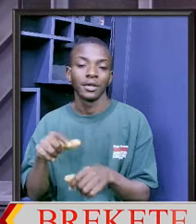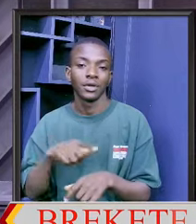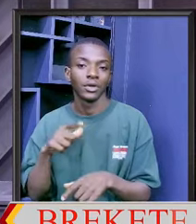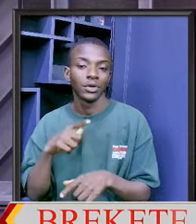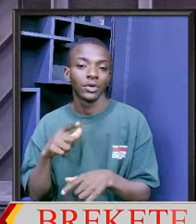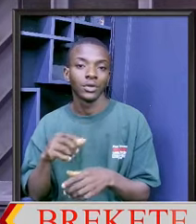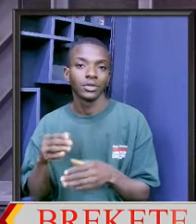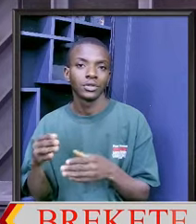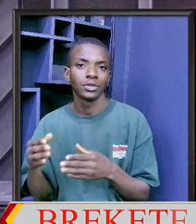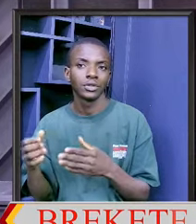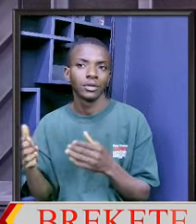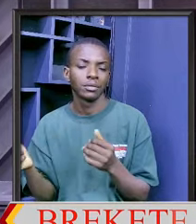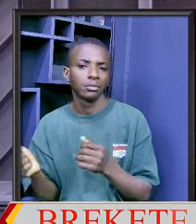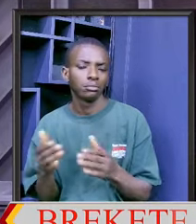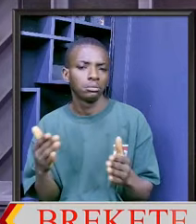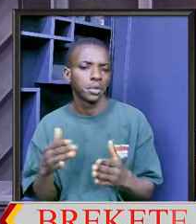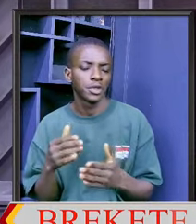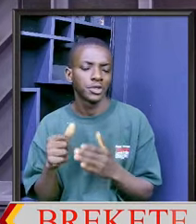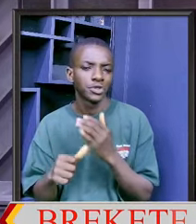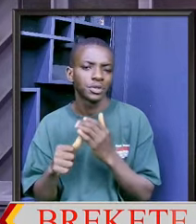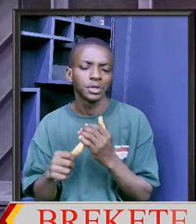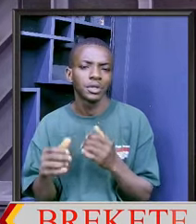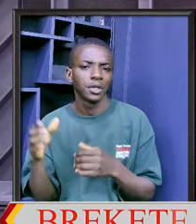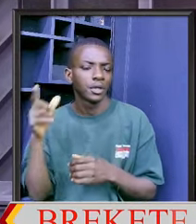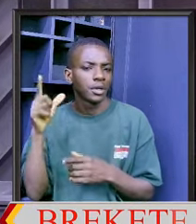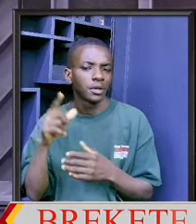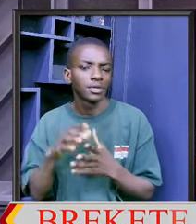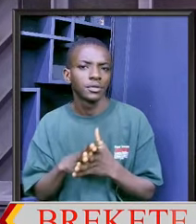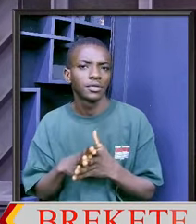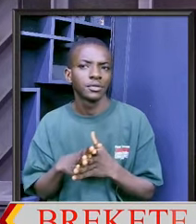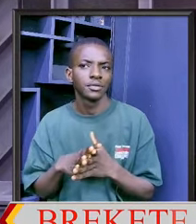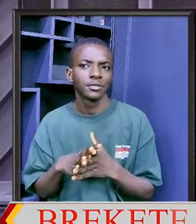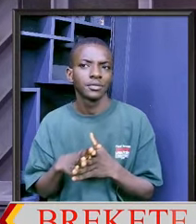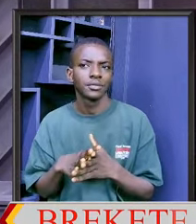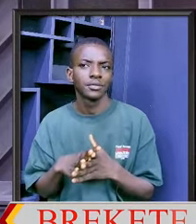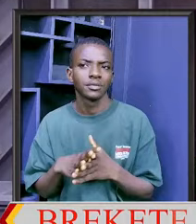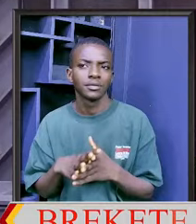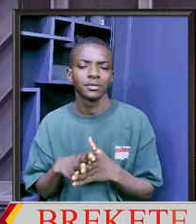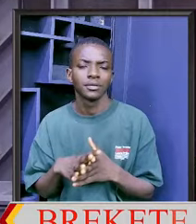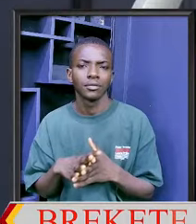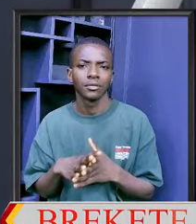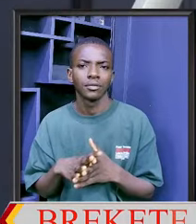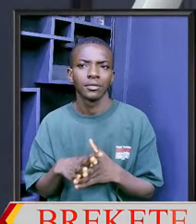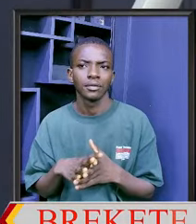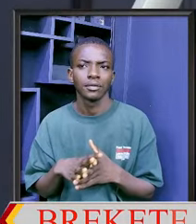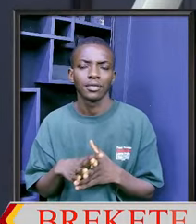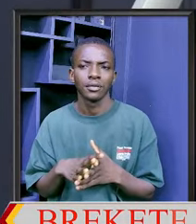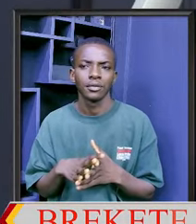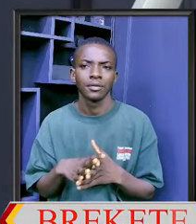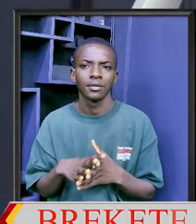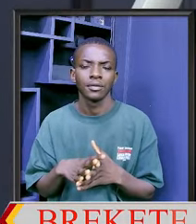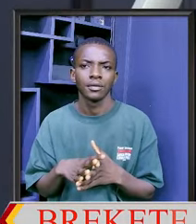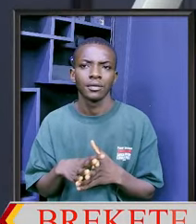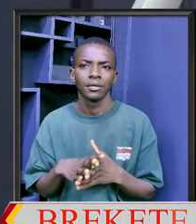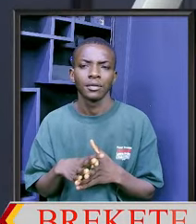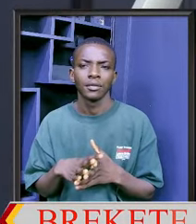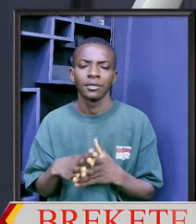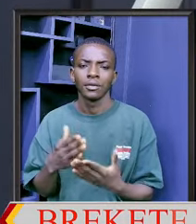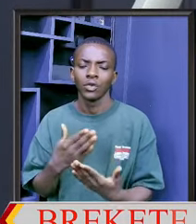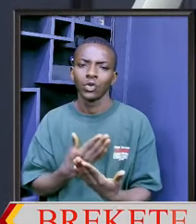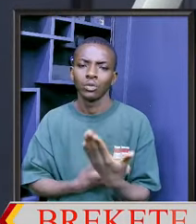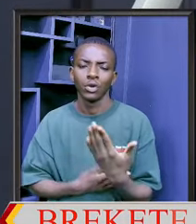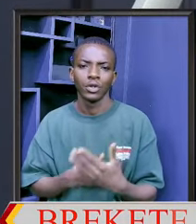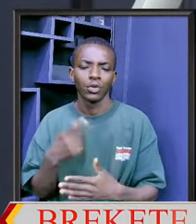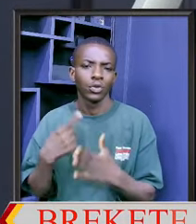morning. Hello. Hello, I didn't hear you. I never do Babambola before. Yes. Sorry, sir. Good morning,